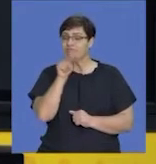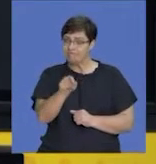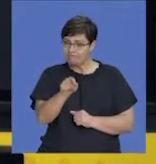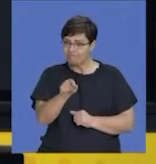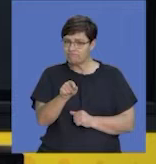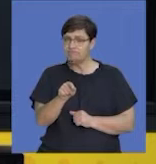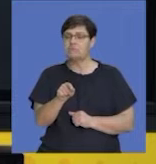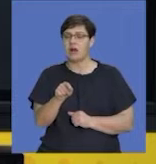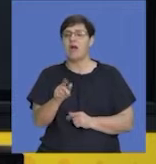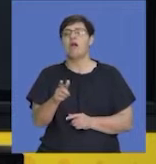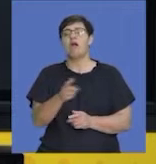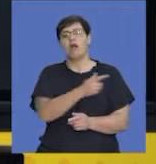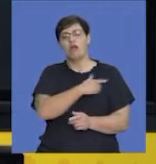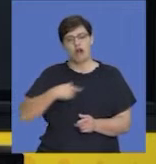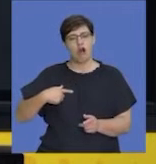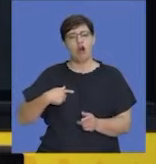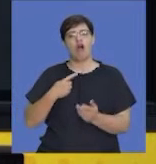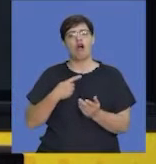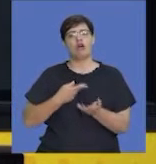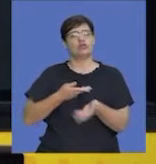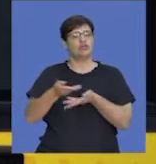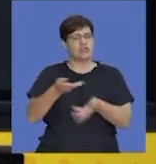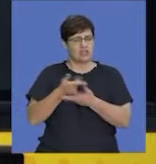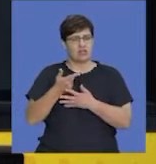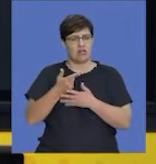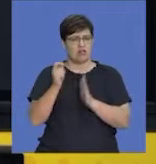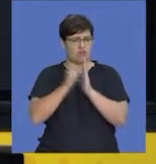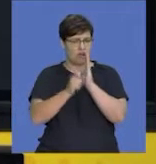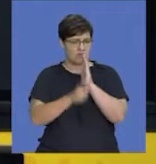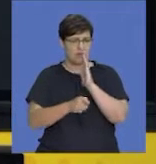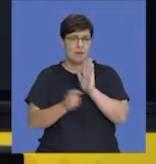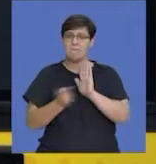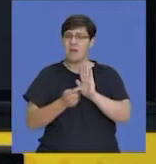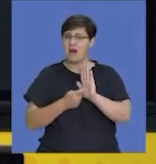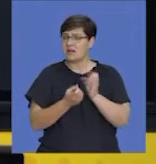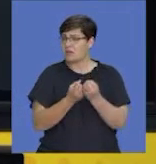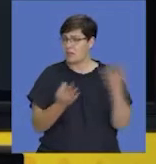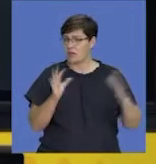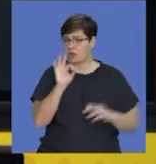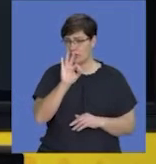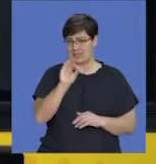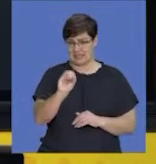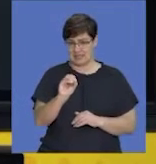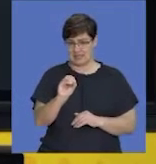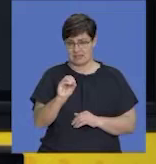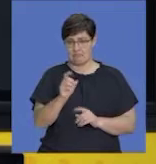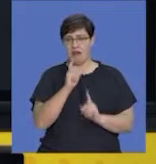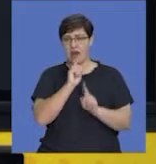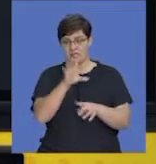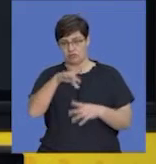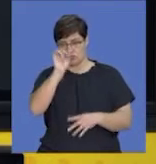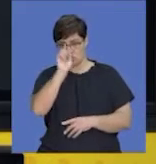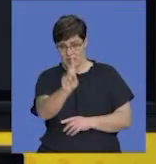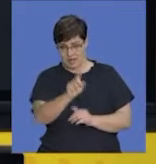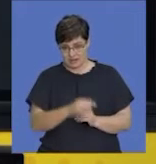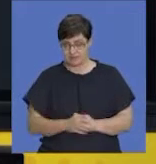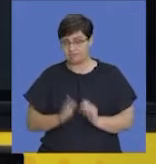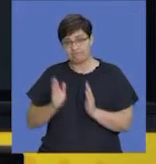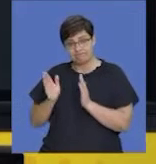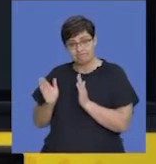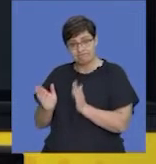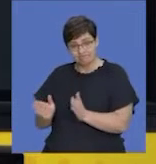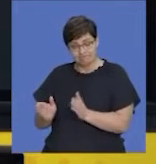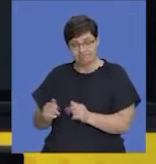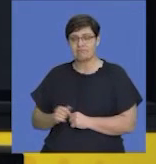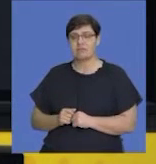which is your longer transactional writing, is 30 marks, and you just need to answer one question there. And finally,